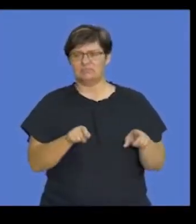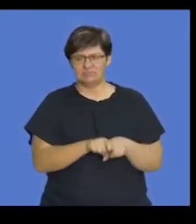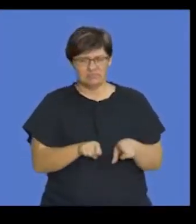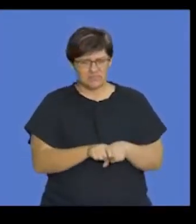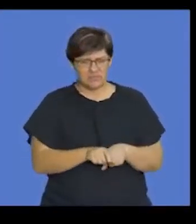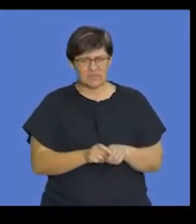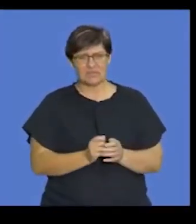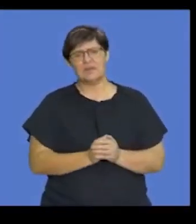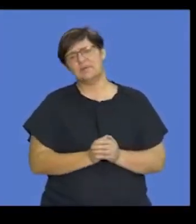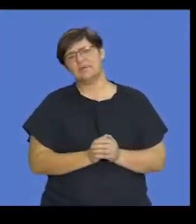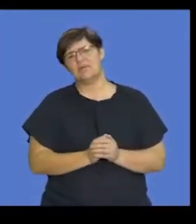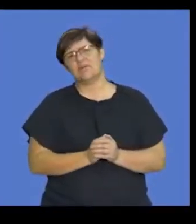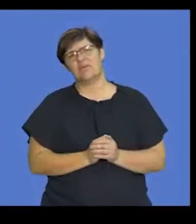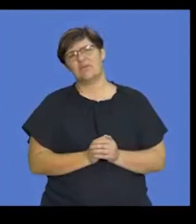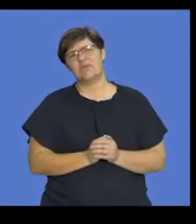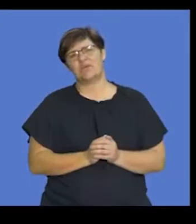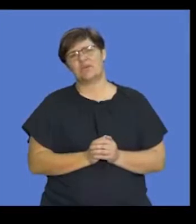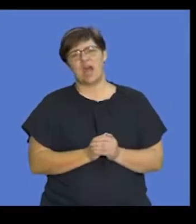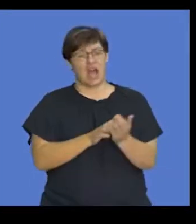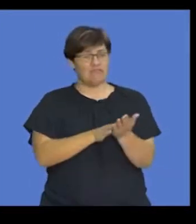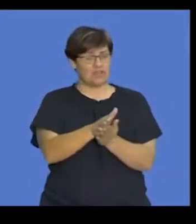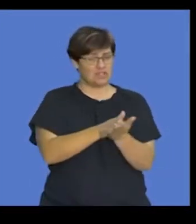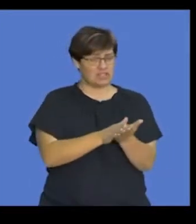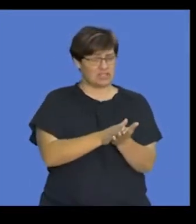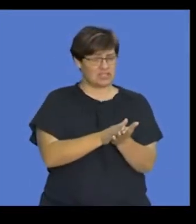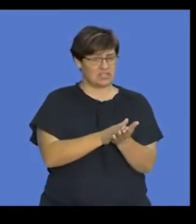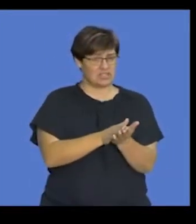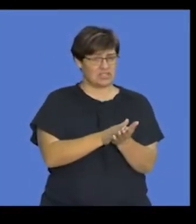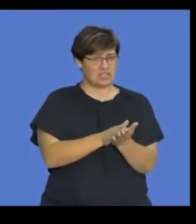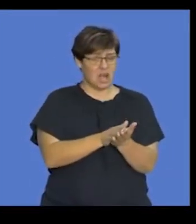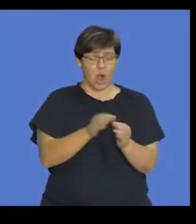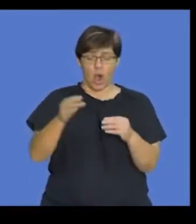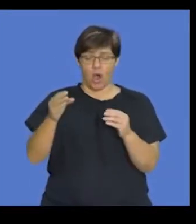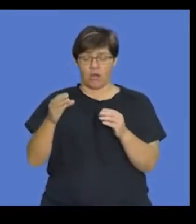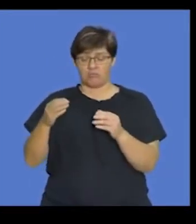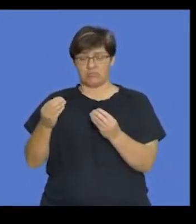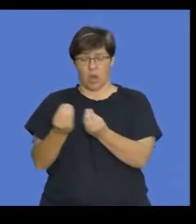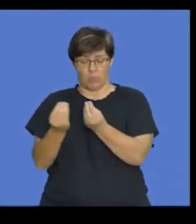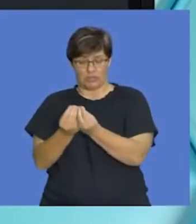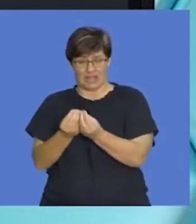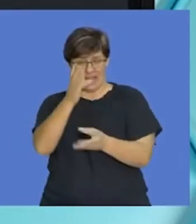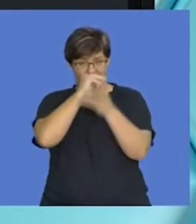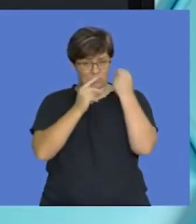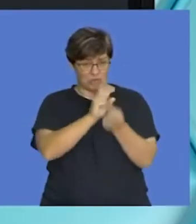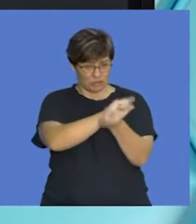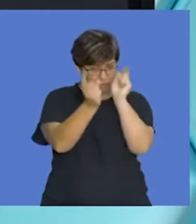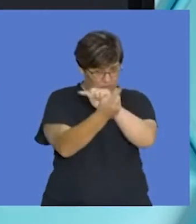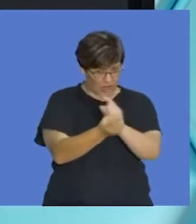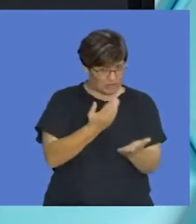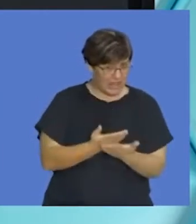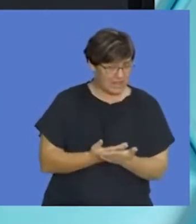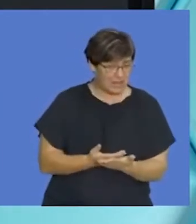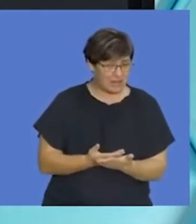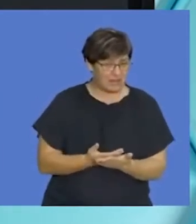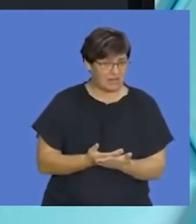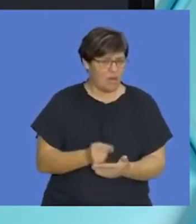we change the amount of friction that an object experiences? How do we change that? Why do we